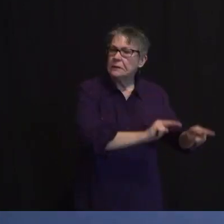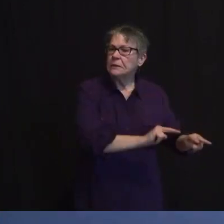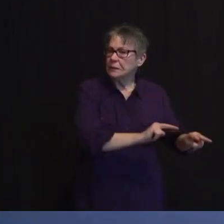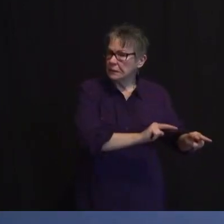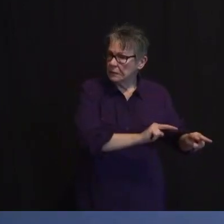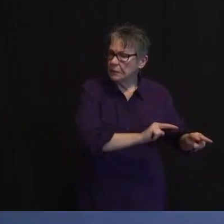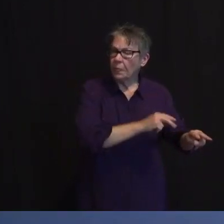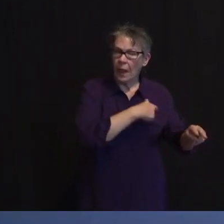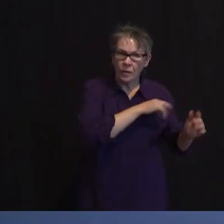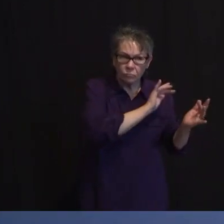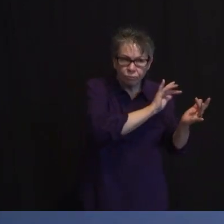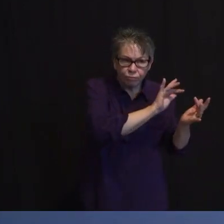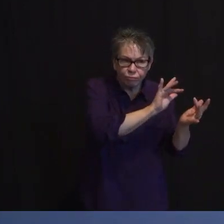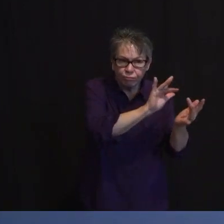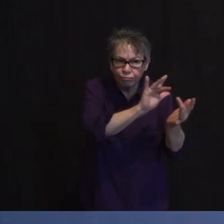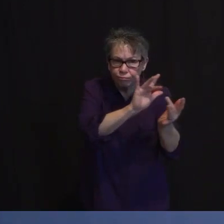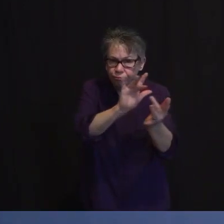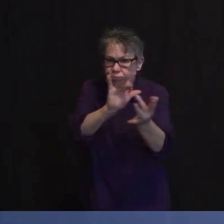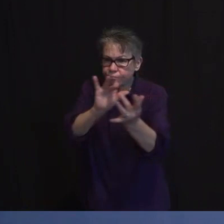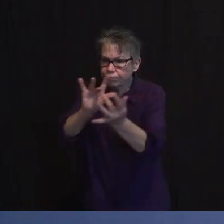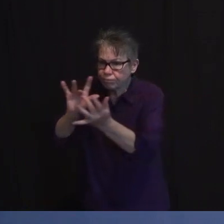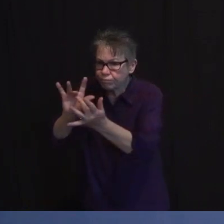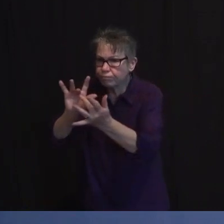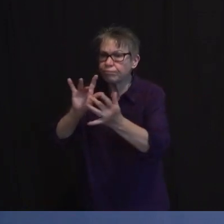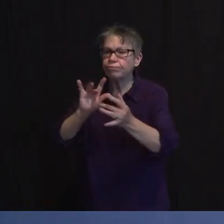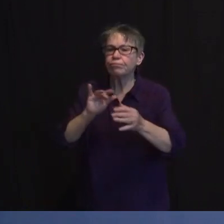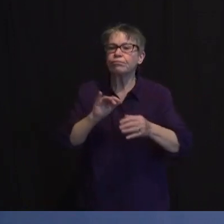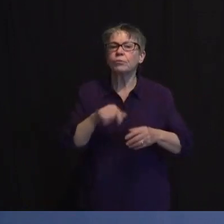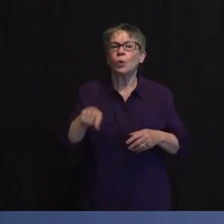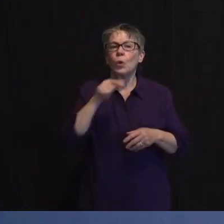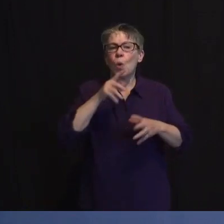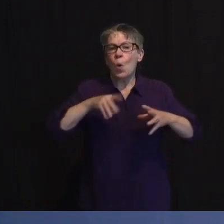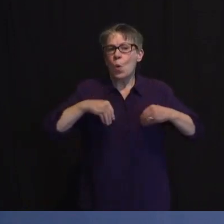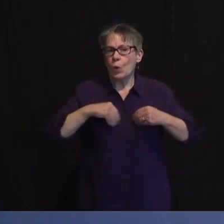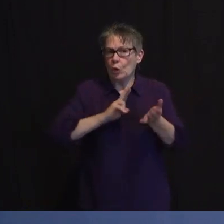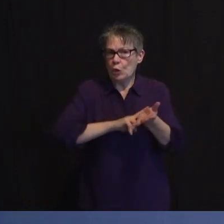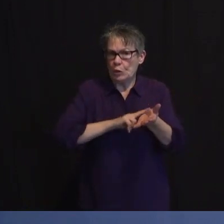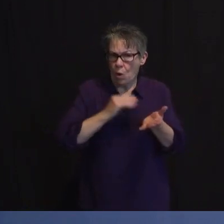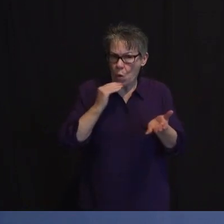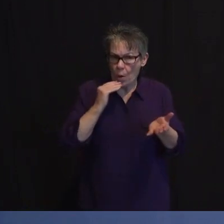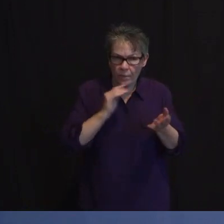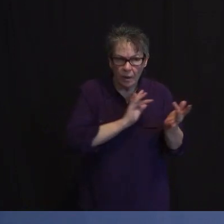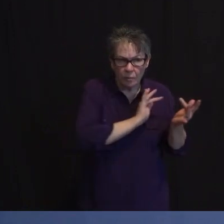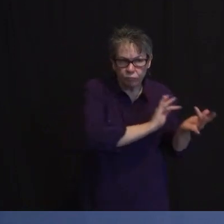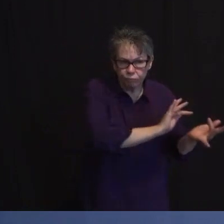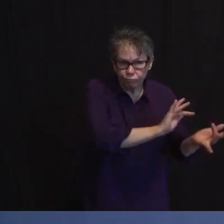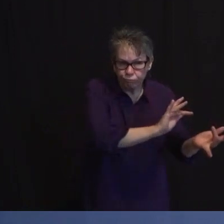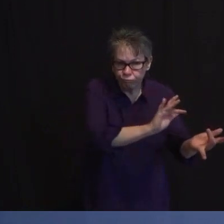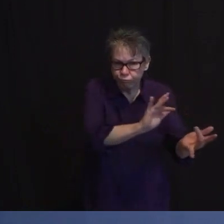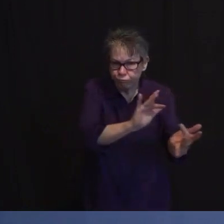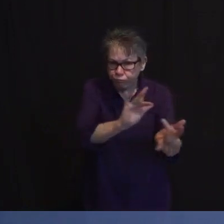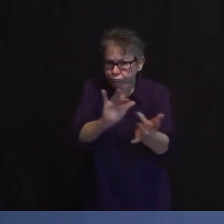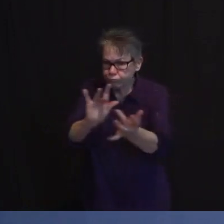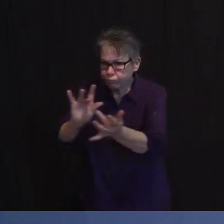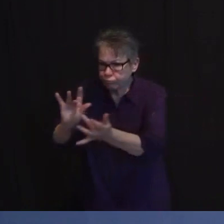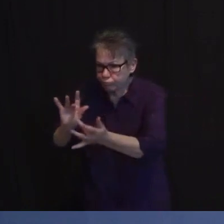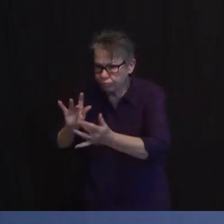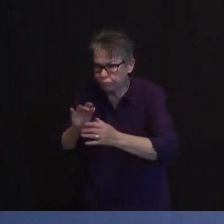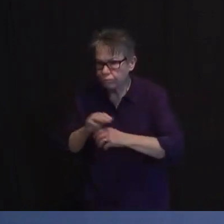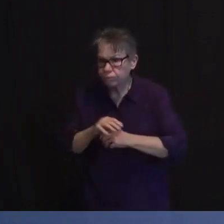owners of the nursing homes over the weekend. They pledged to be on site on Sunday, and they were, because some of them